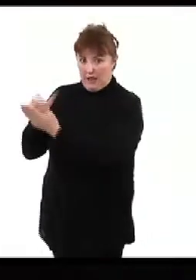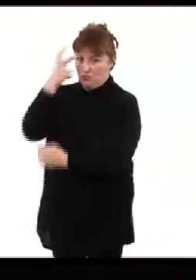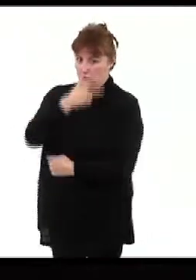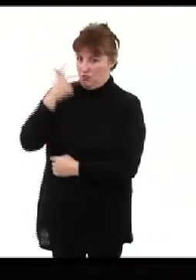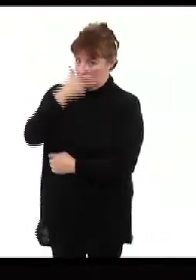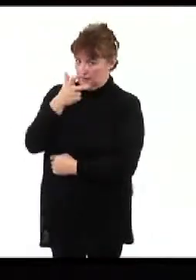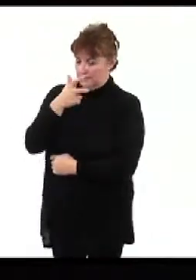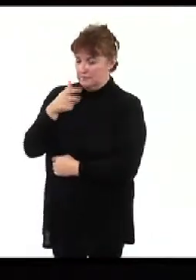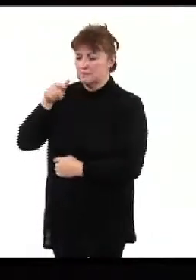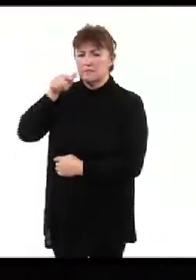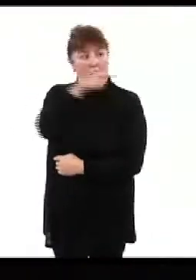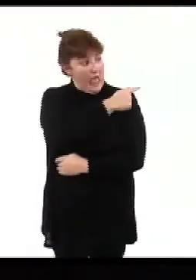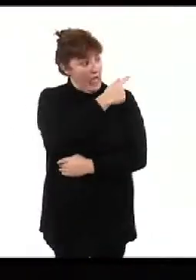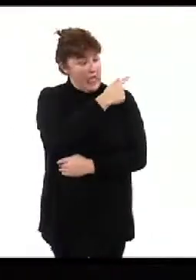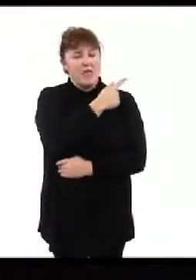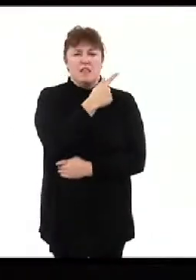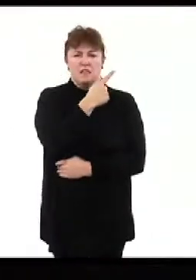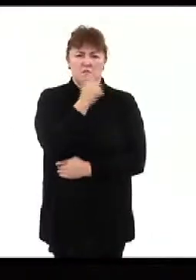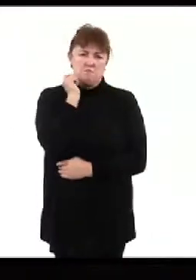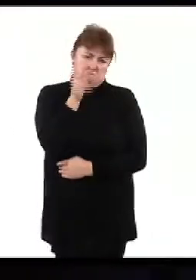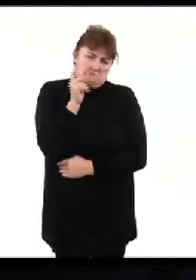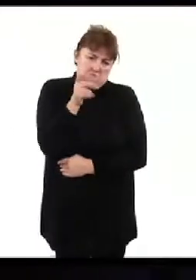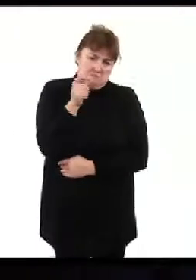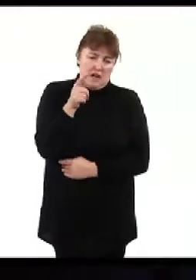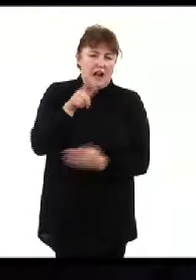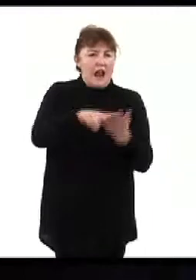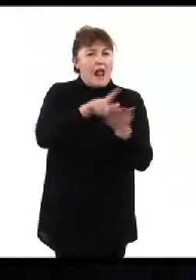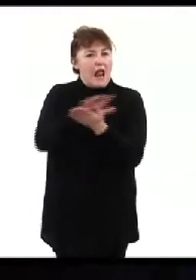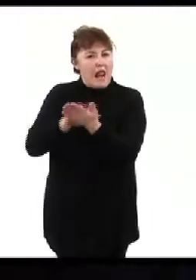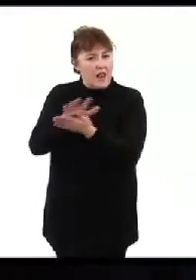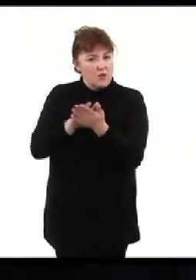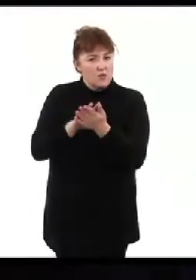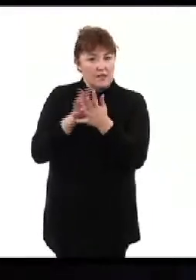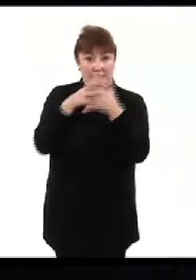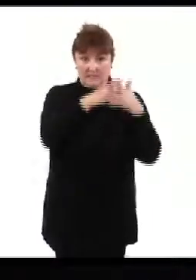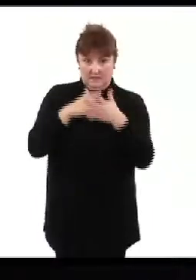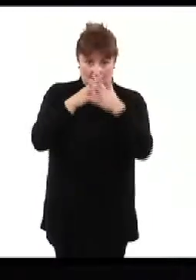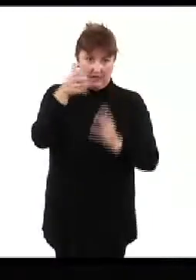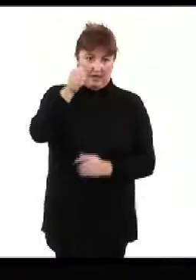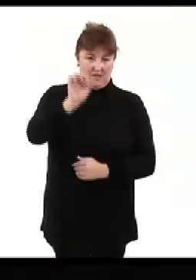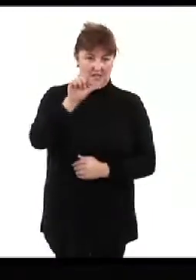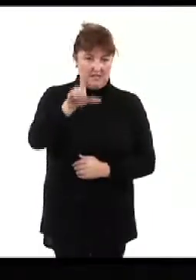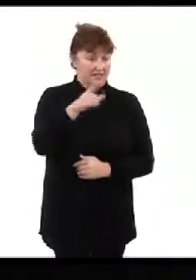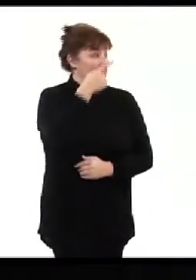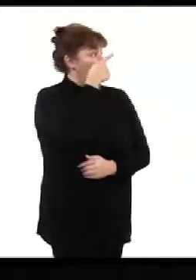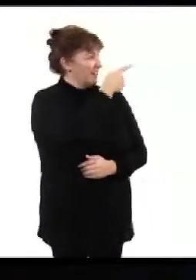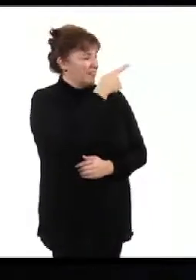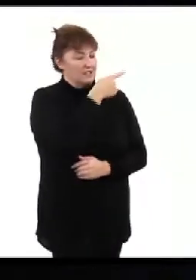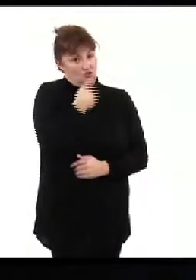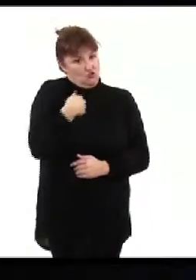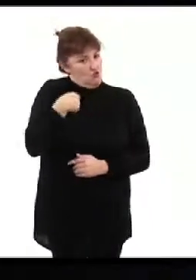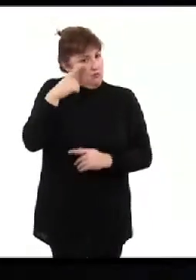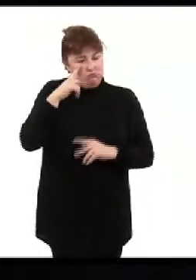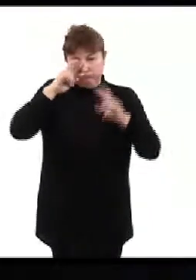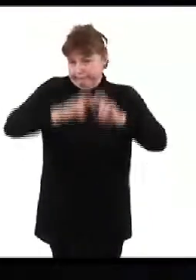So here's some examples from American Sign Language. So that's the sign language that I study most. And what I'm going to show you when I play the videos,